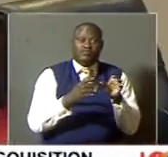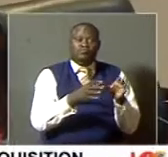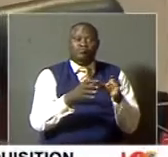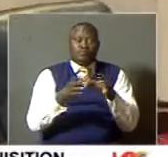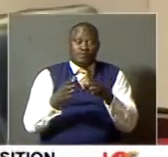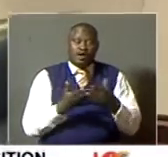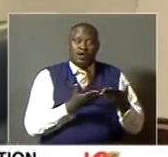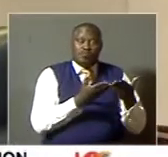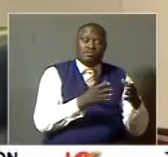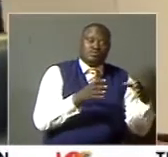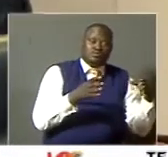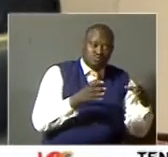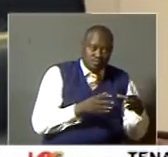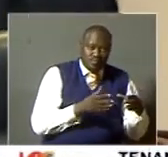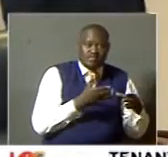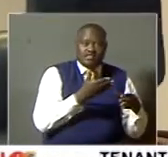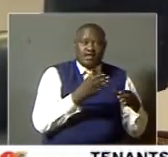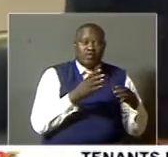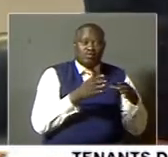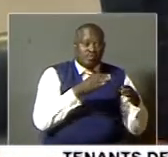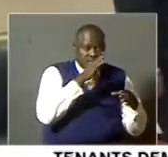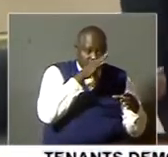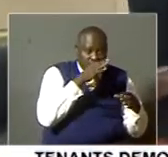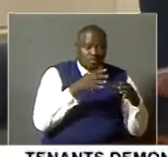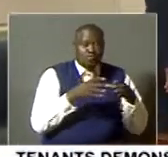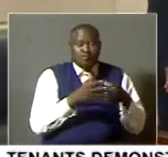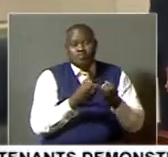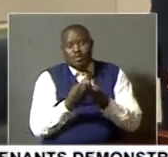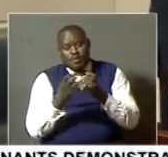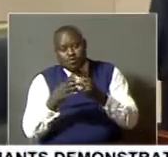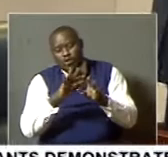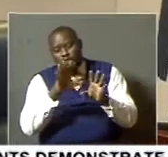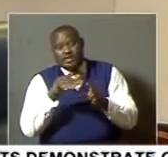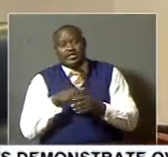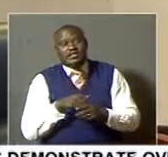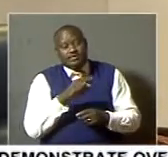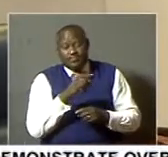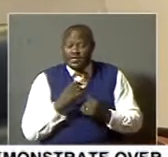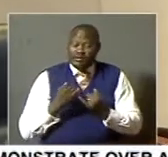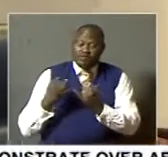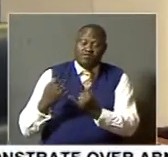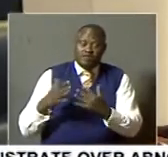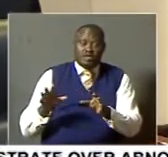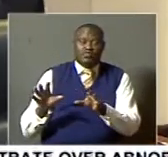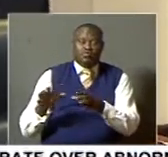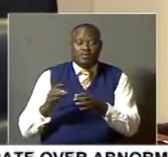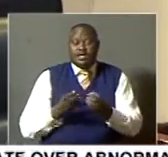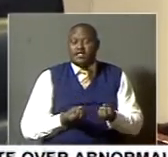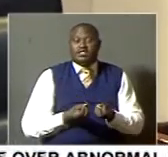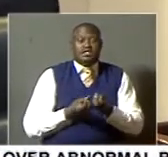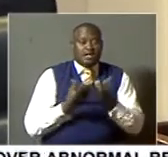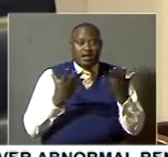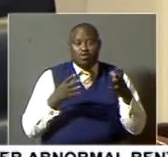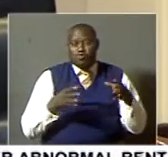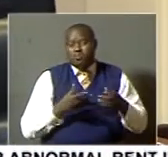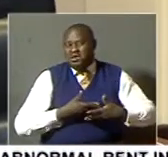conventional, irregular, and terrorist groups on its territory. He further informed the visitors that terrorists kill